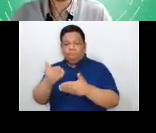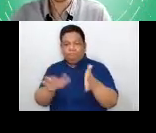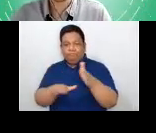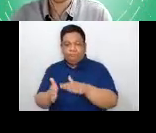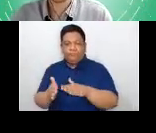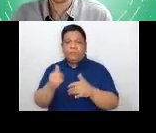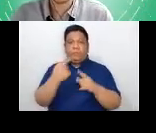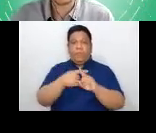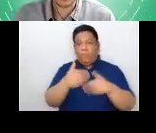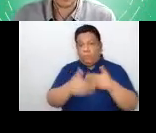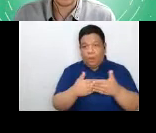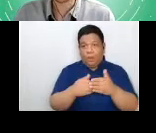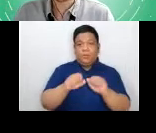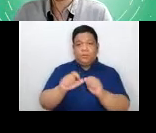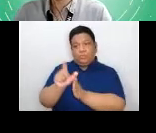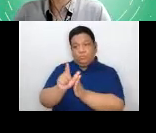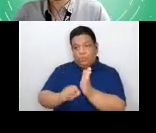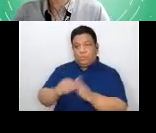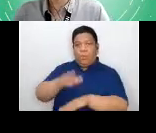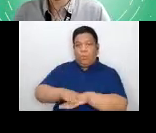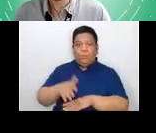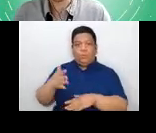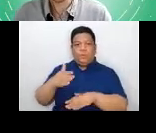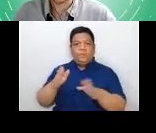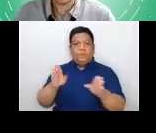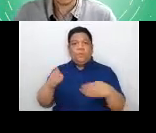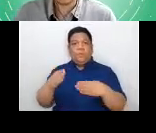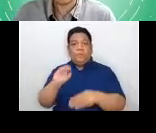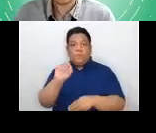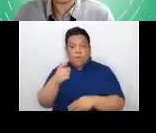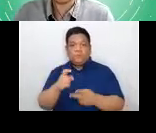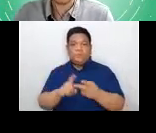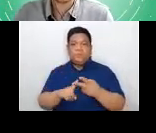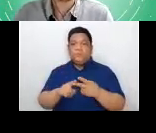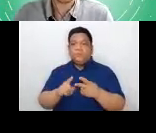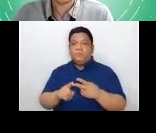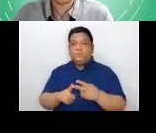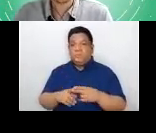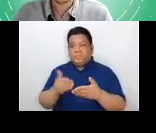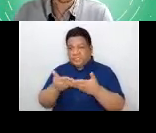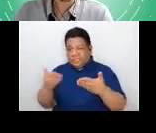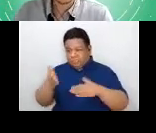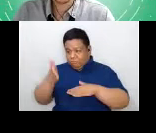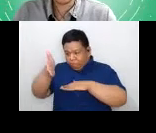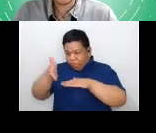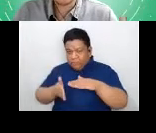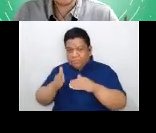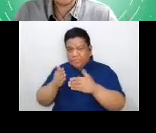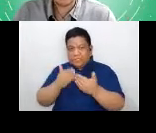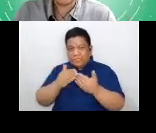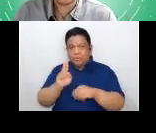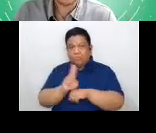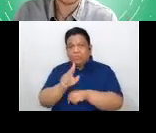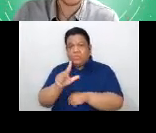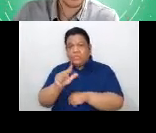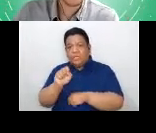able to print directly on cardboard, or being able to laser cut cardboard and materials to make thin shapes. You actually open up this new